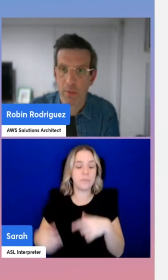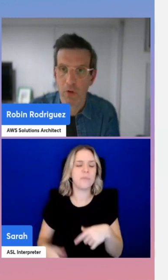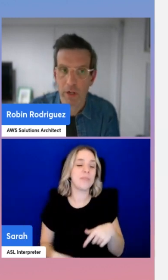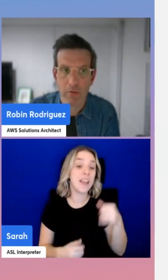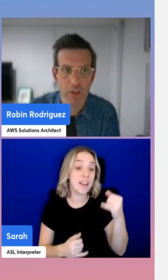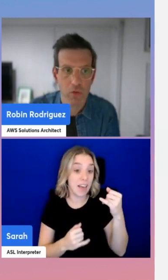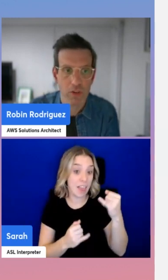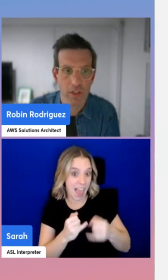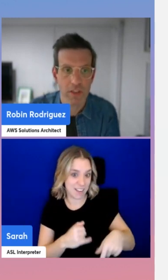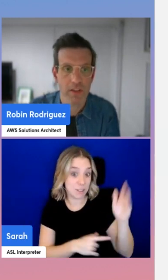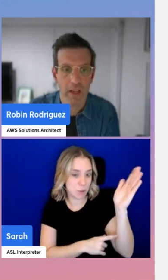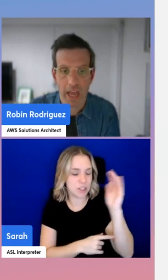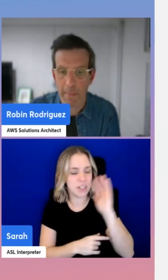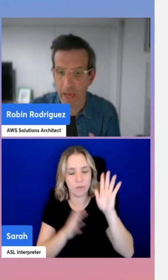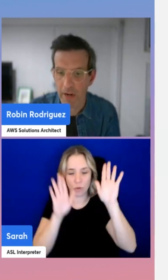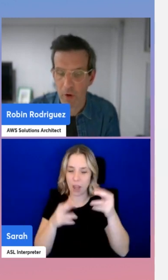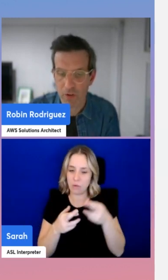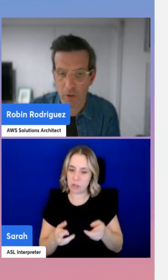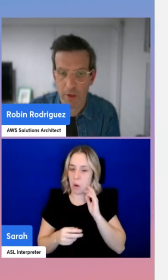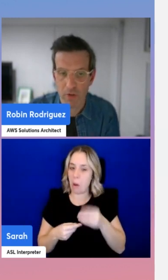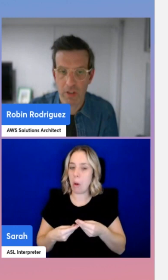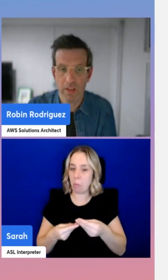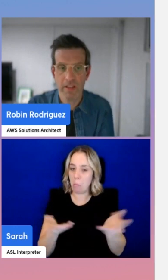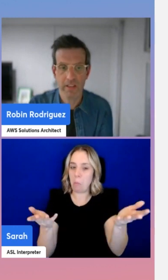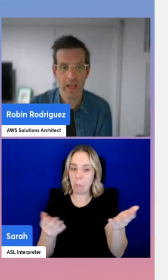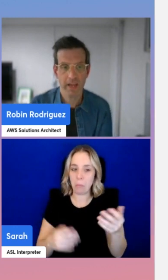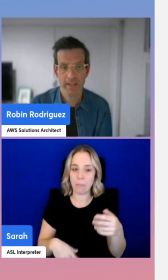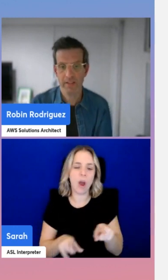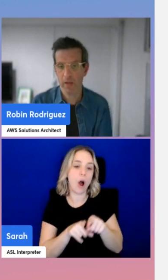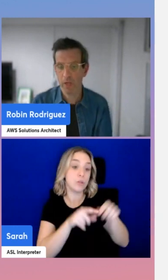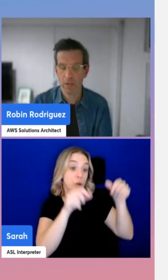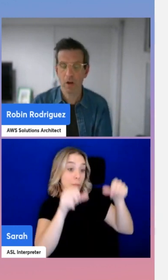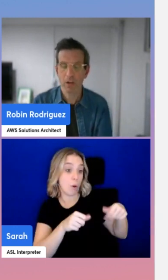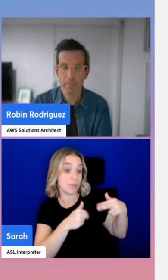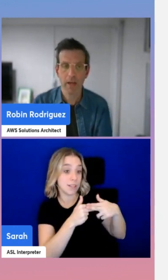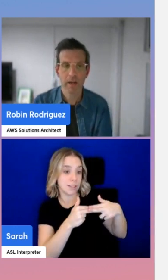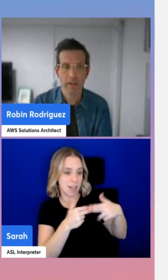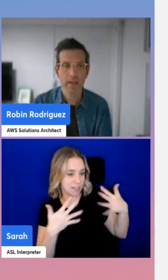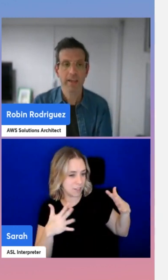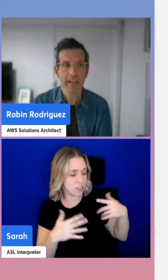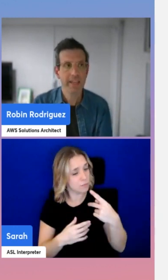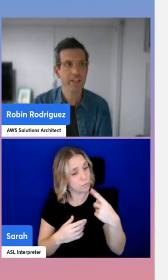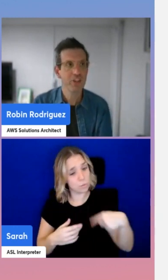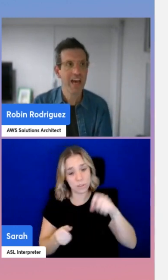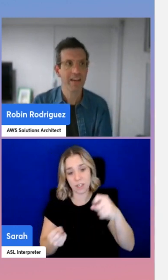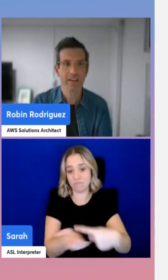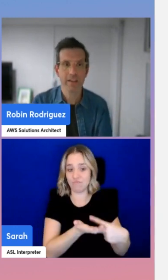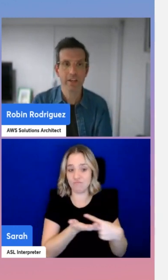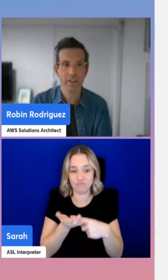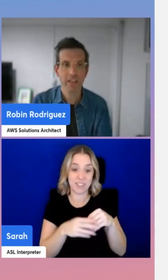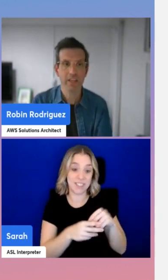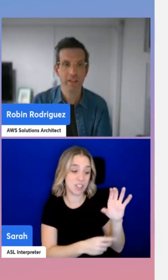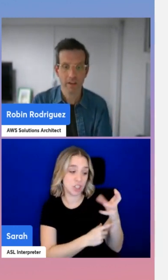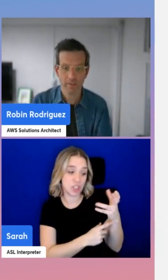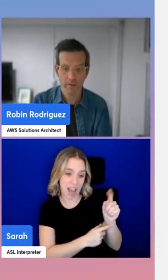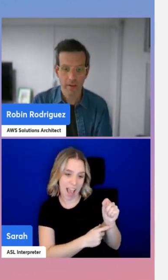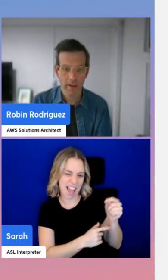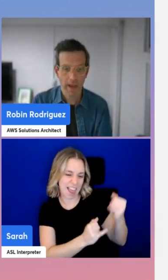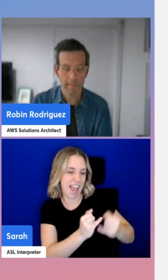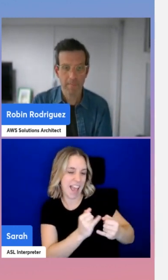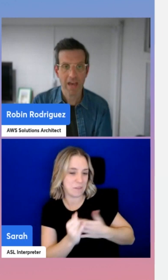have some great resources, and I've also posted the slides, and we can talk about it in the chat near the end